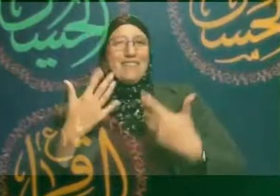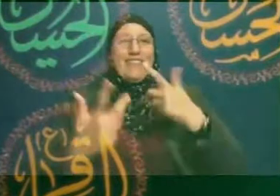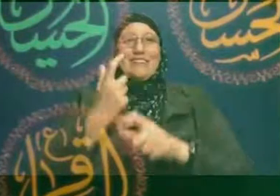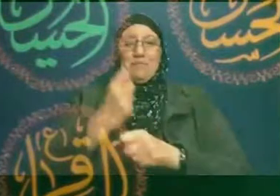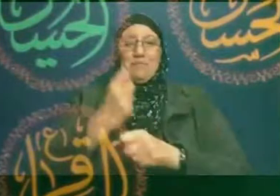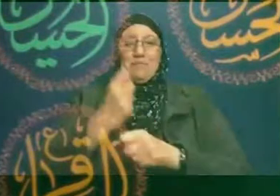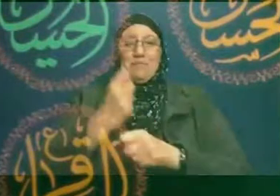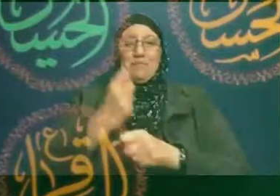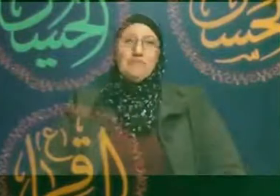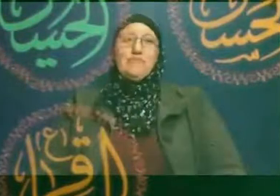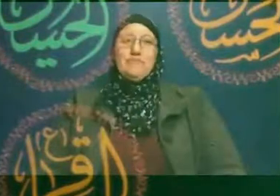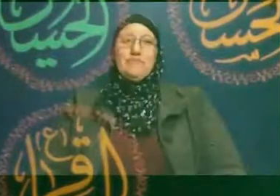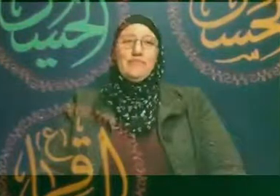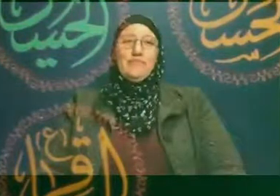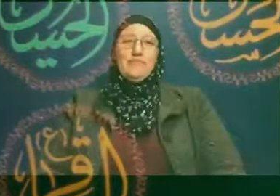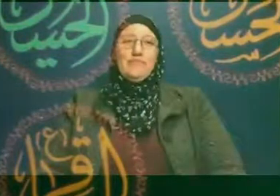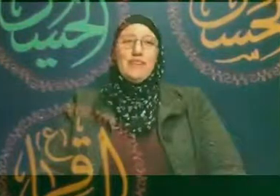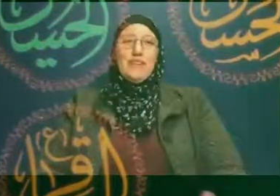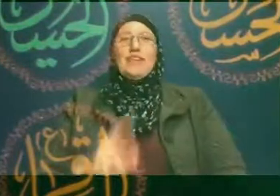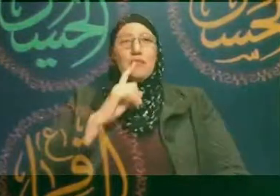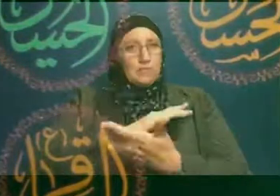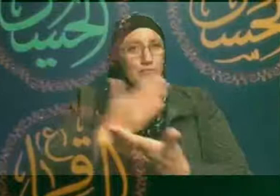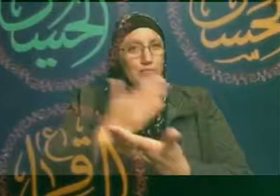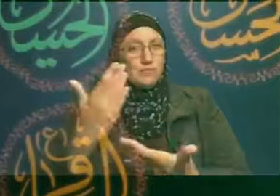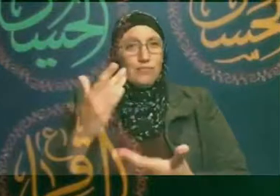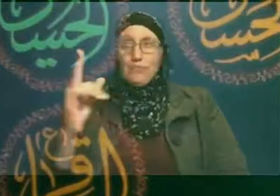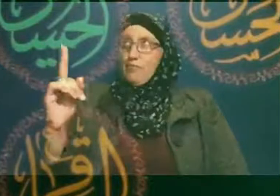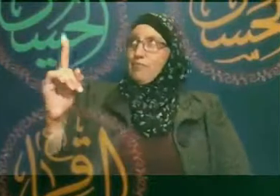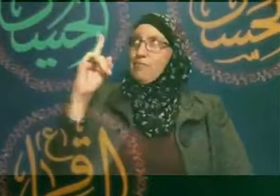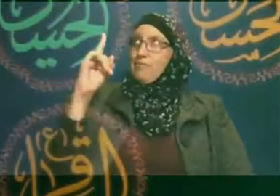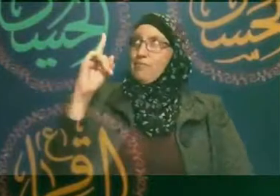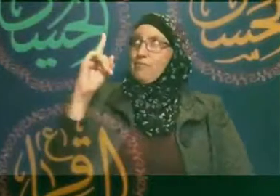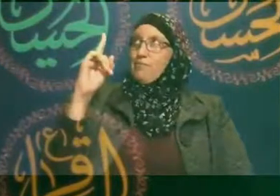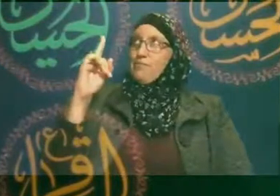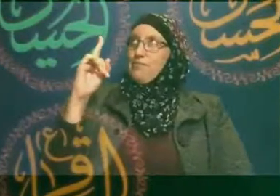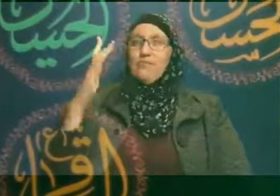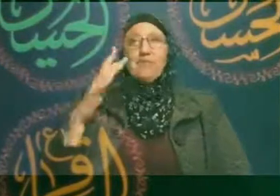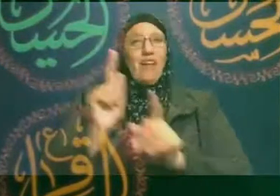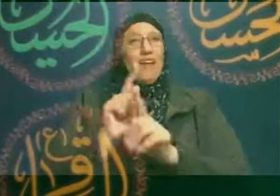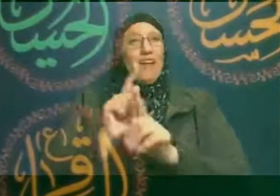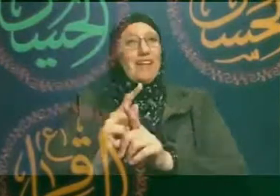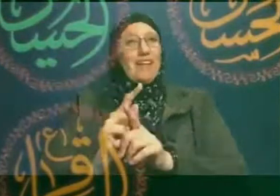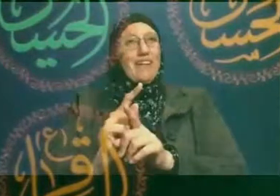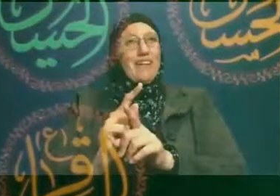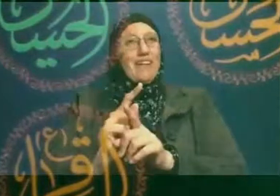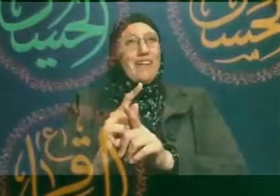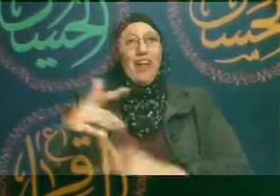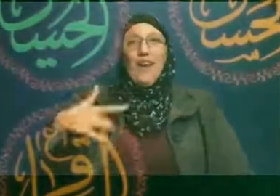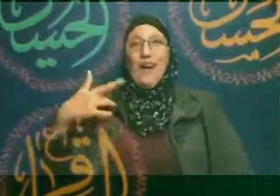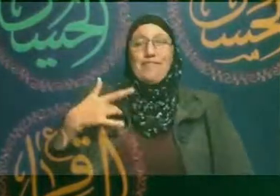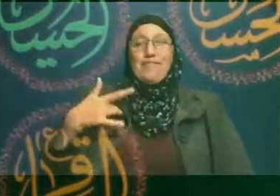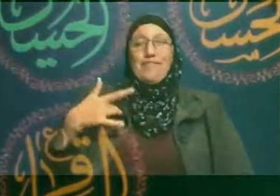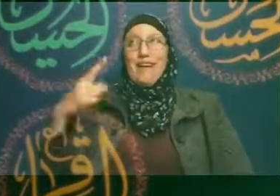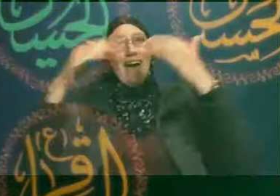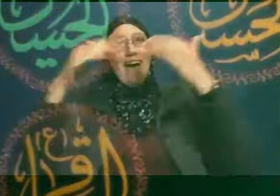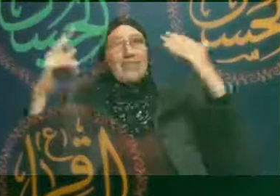truth, God is like the light for the heavens and the earth. Metaphorically, look, if you want to get